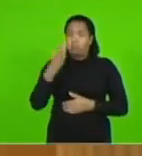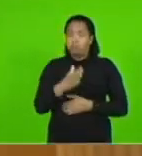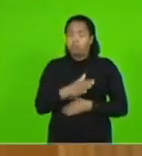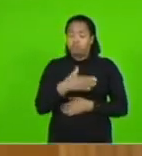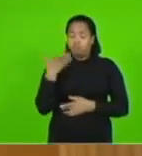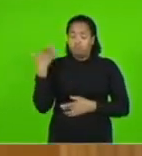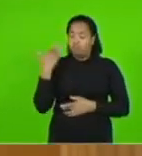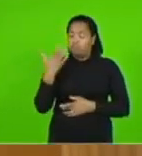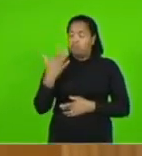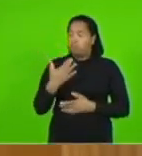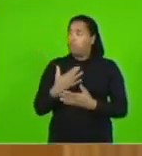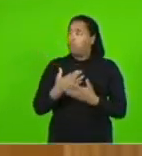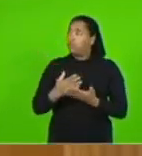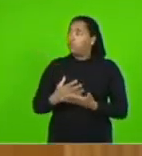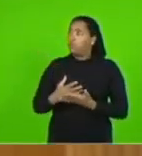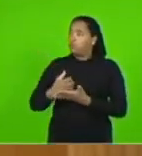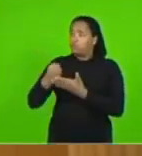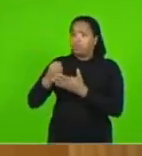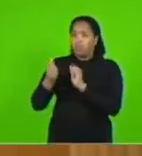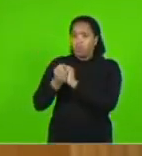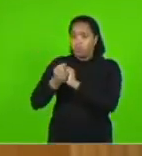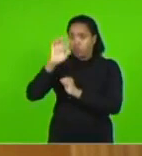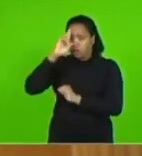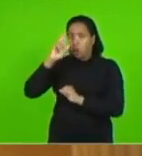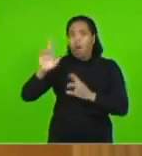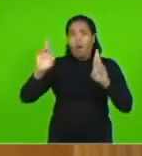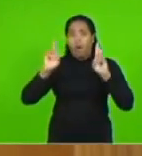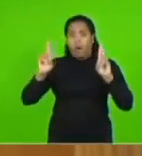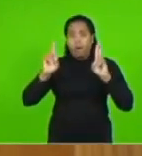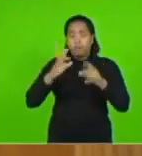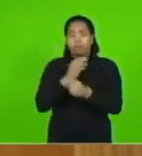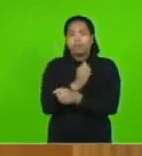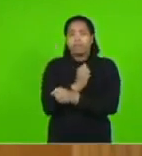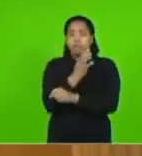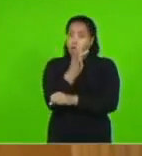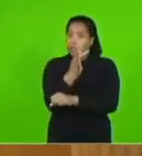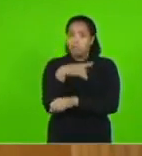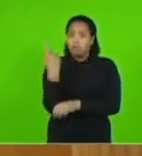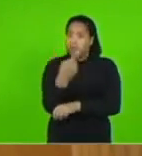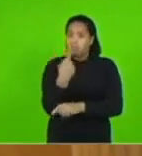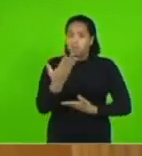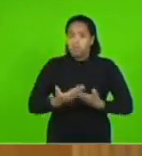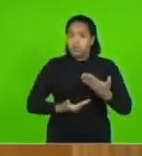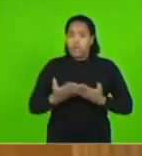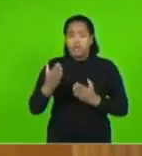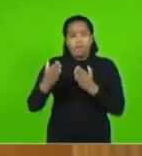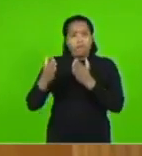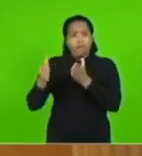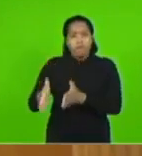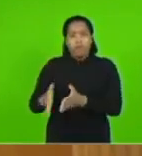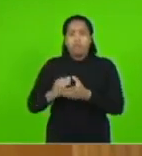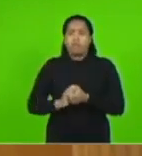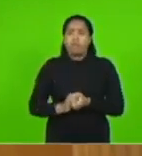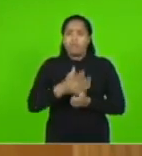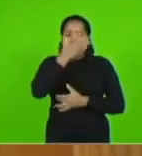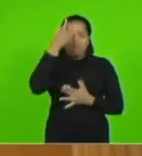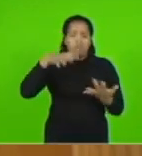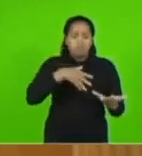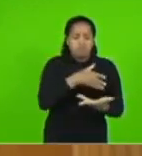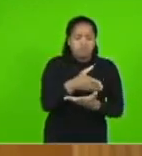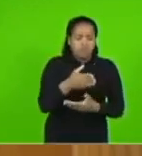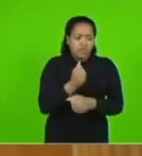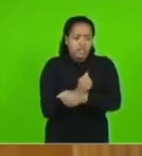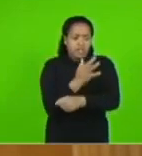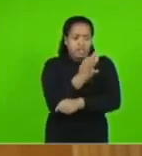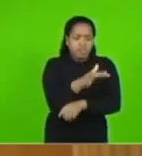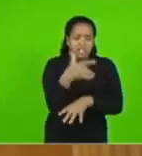So those that have died in Jesus, they're going to rise again. This is the hope of the church. A world without